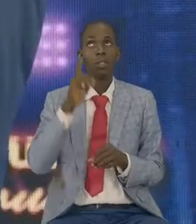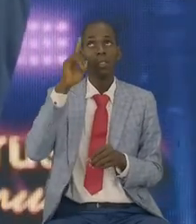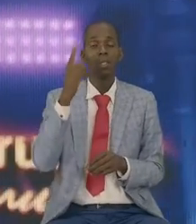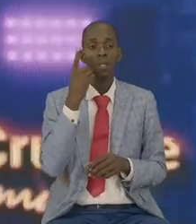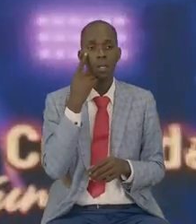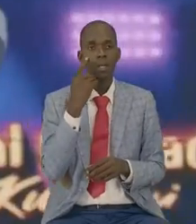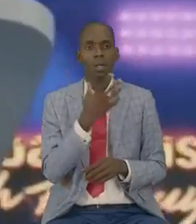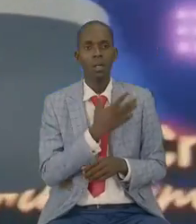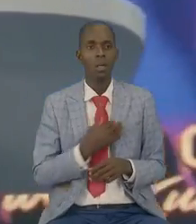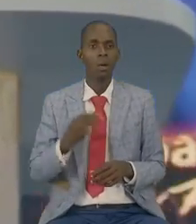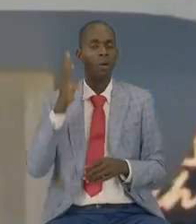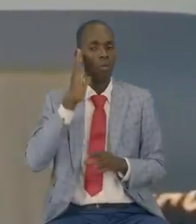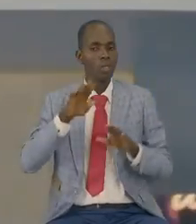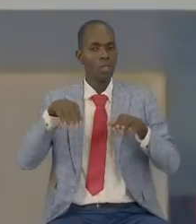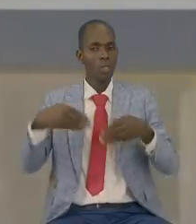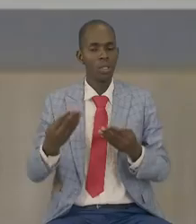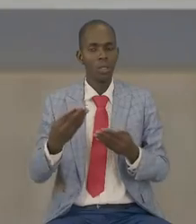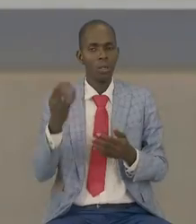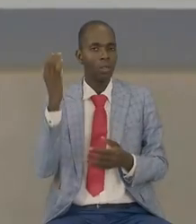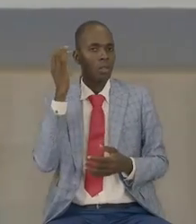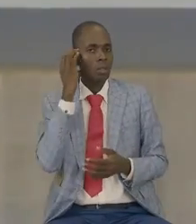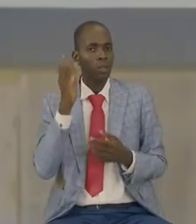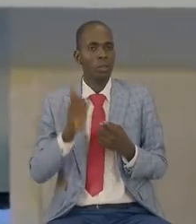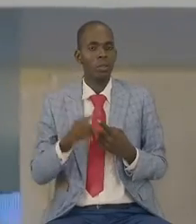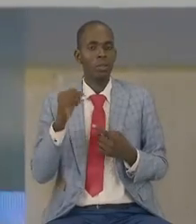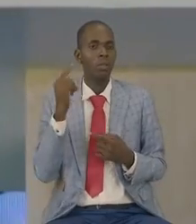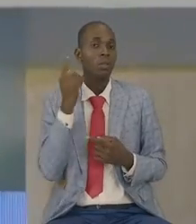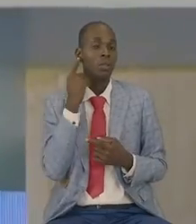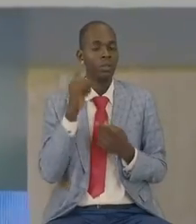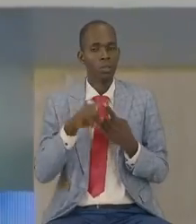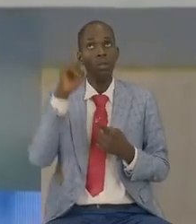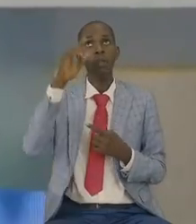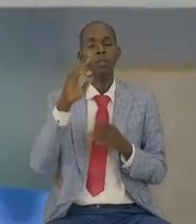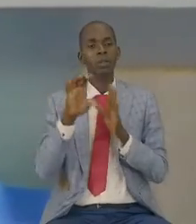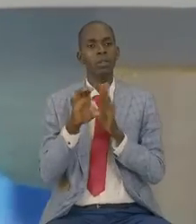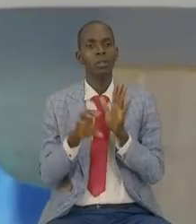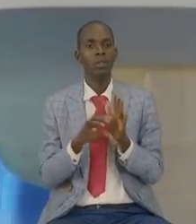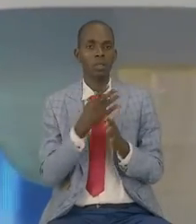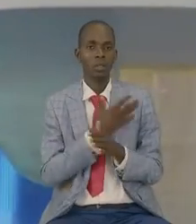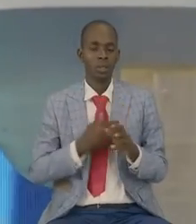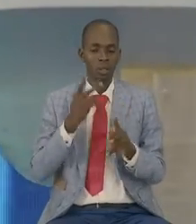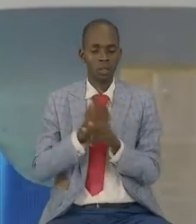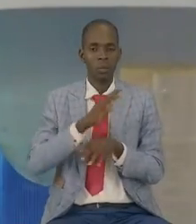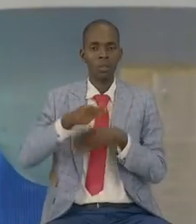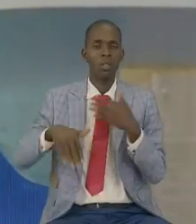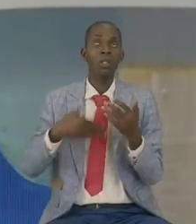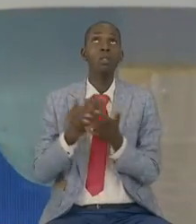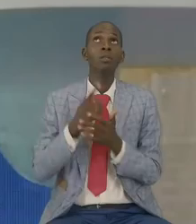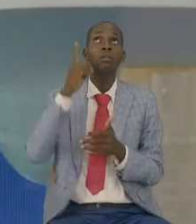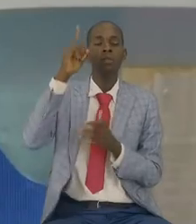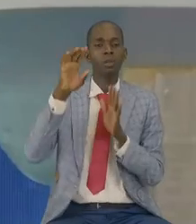and will give ear to his commandments, and keep all his statutes, I will